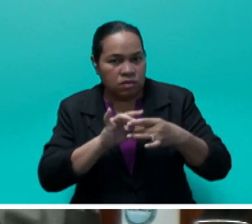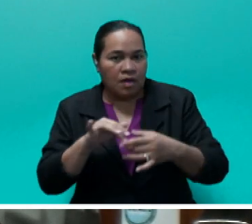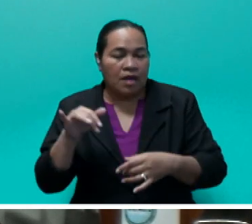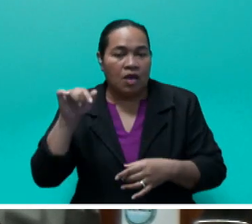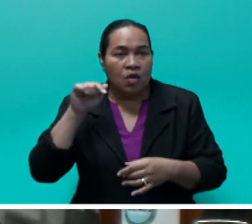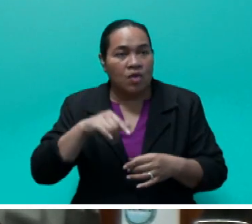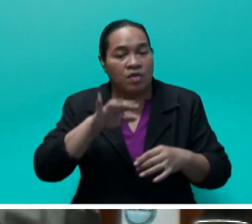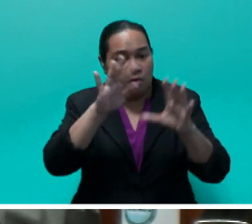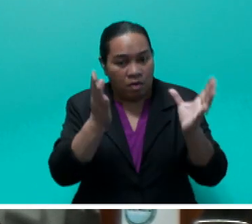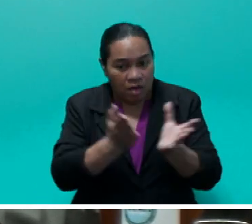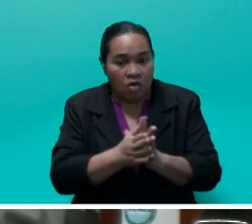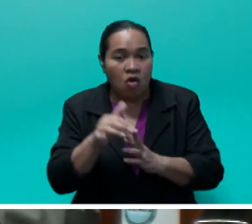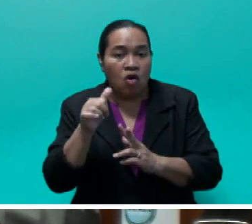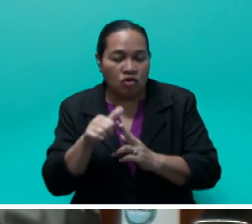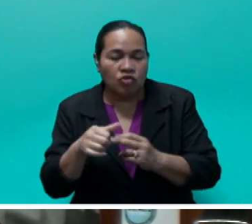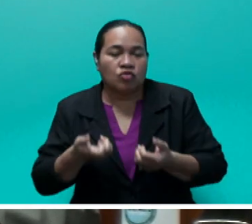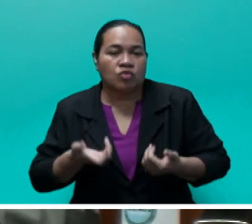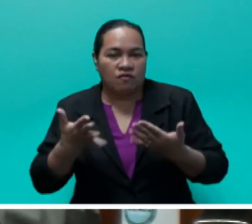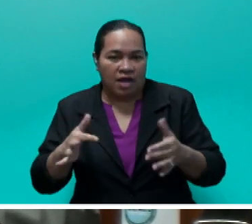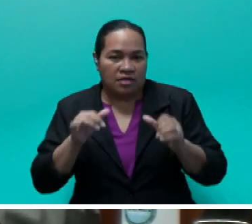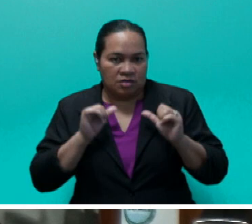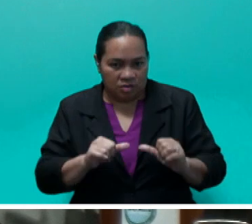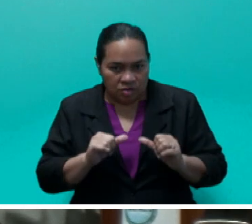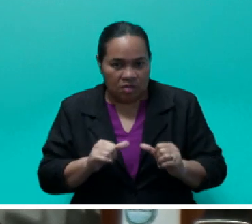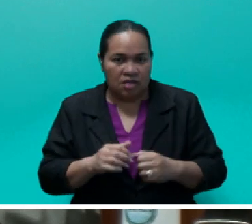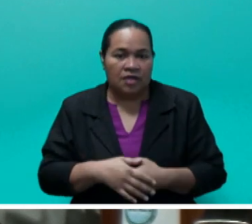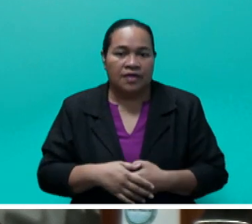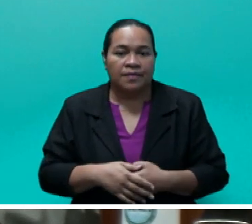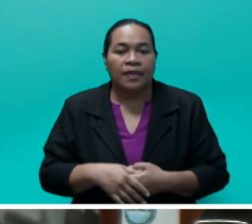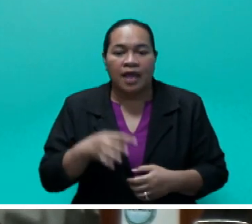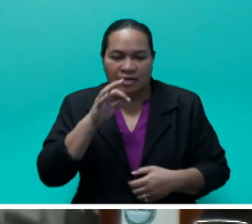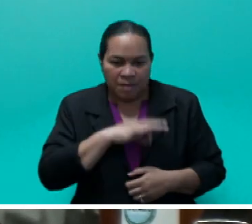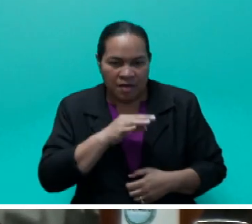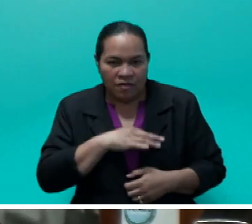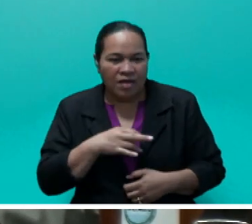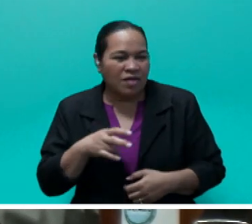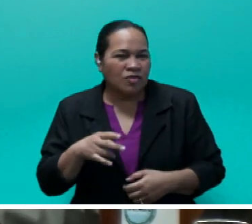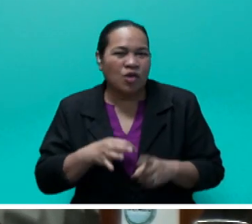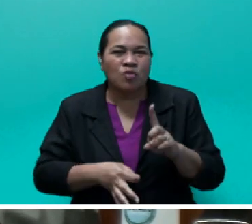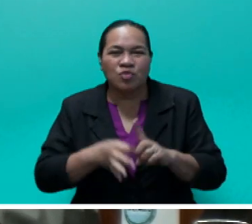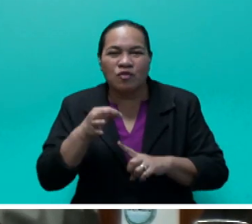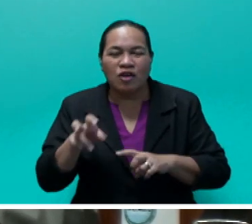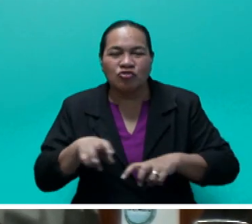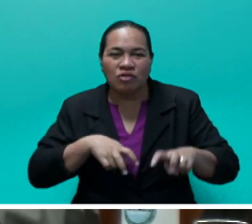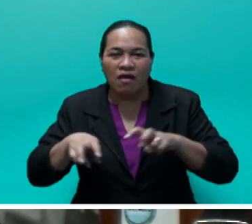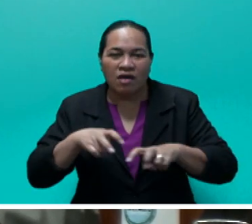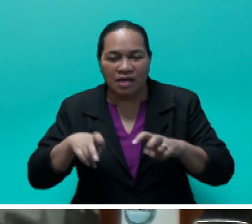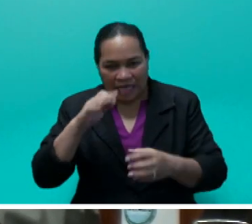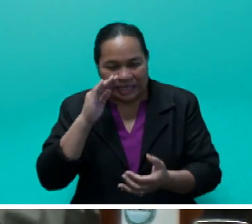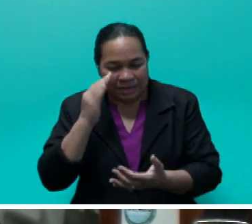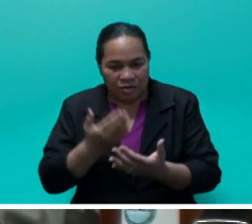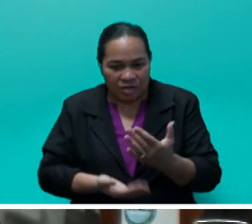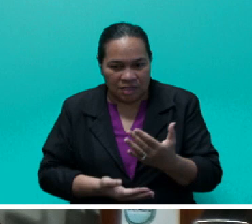aircraft and airport systems, and security, yielding benefits like improved travel experiences, economic growth, and increased